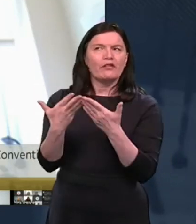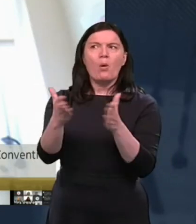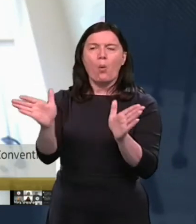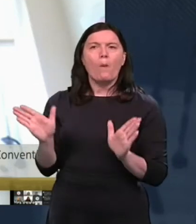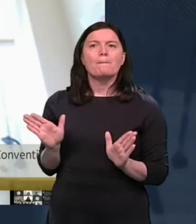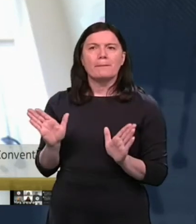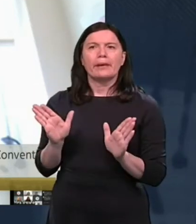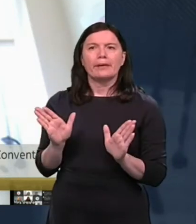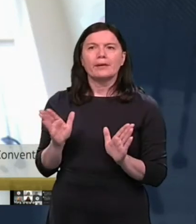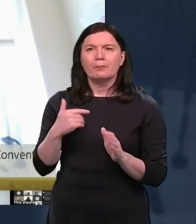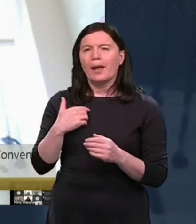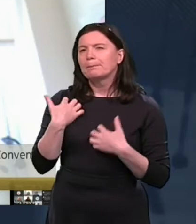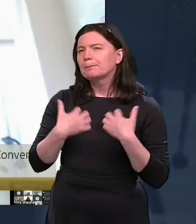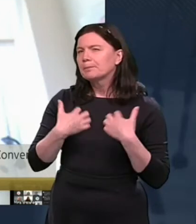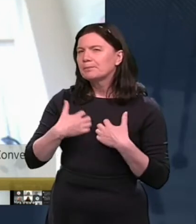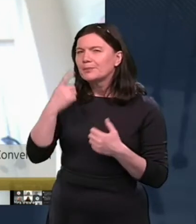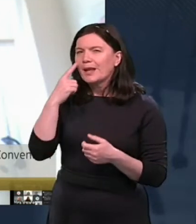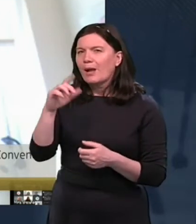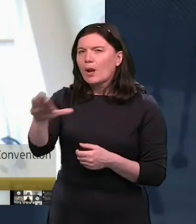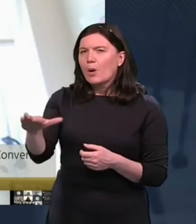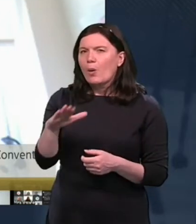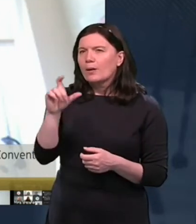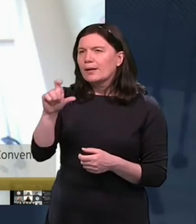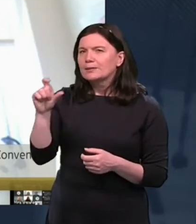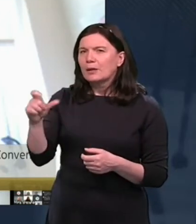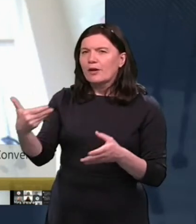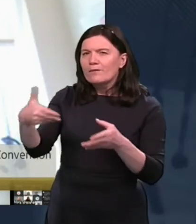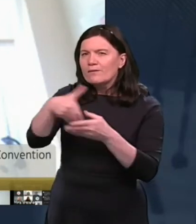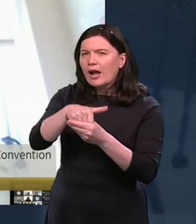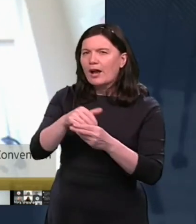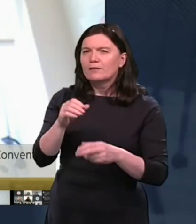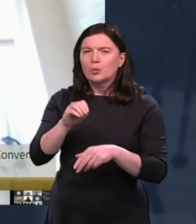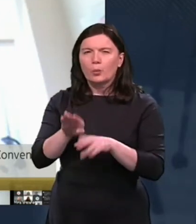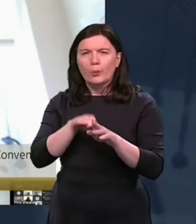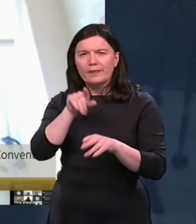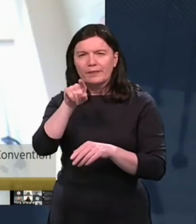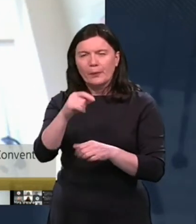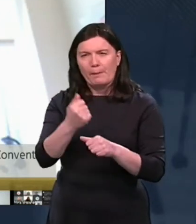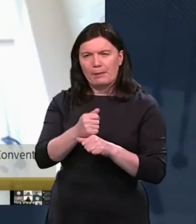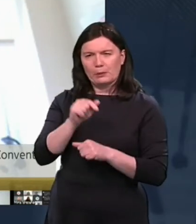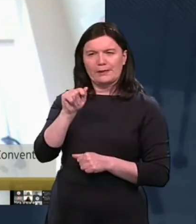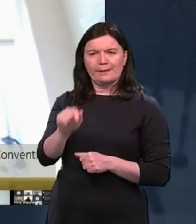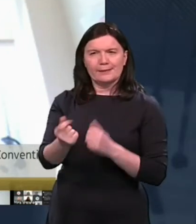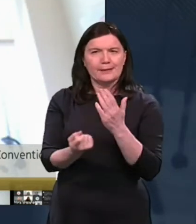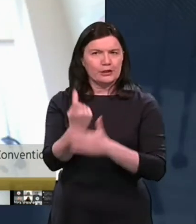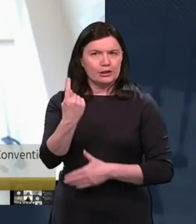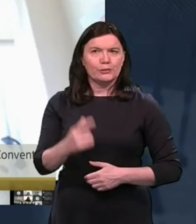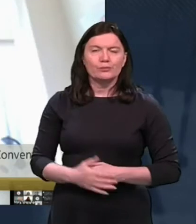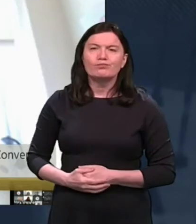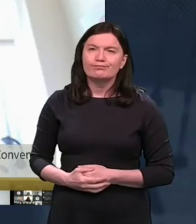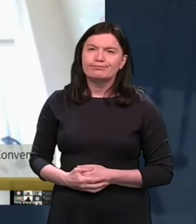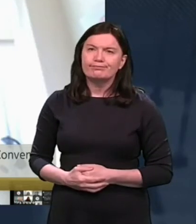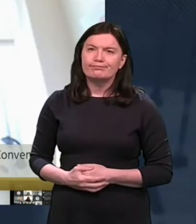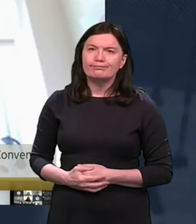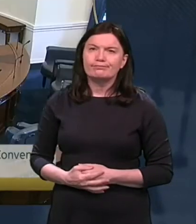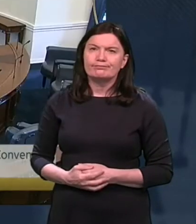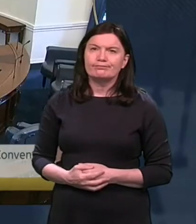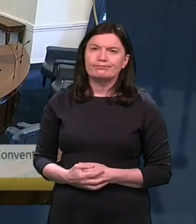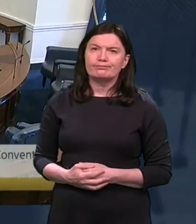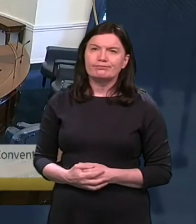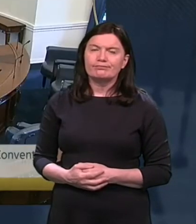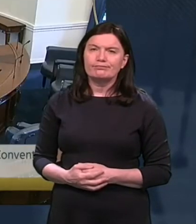know how the local authorities are engaging with you on this. Thank you. Thank you very much, Minister. Thank you very